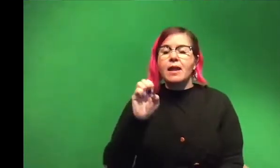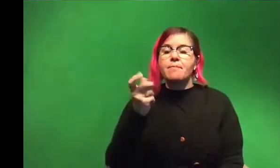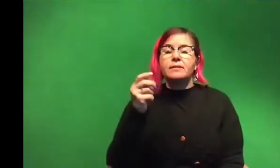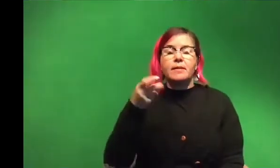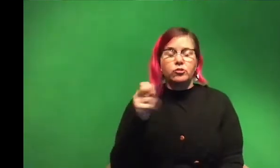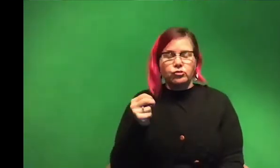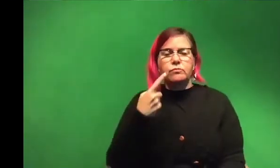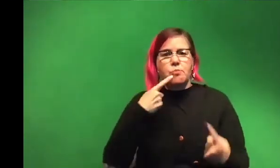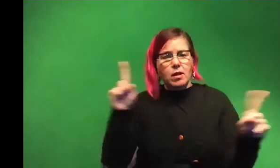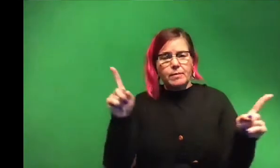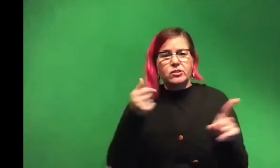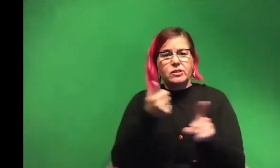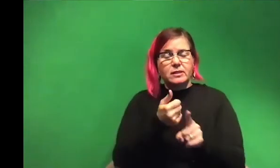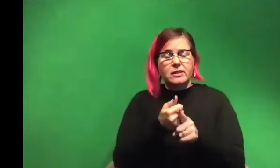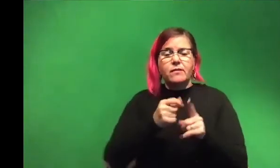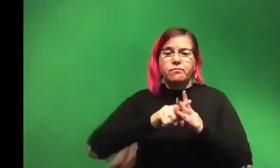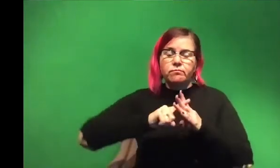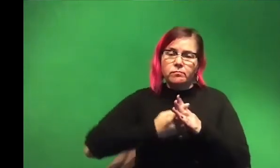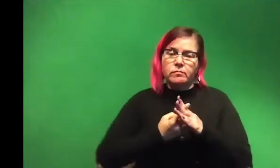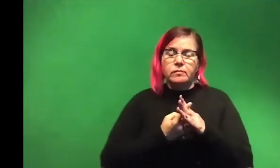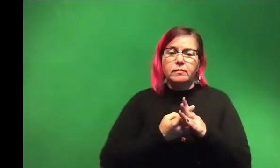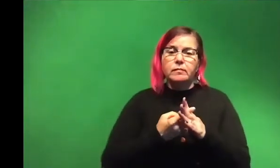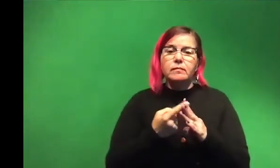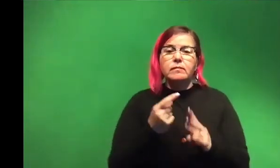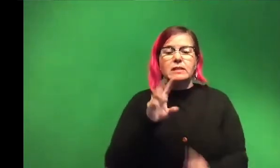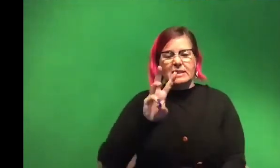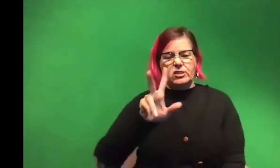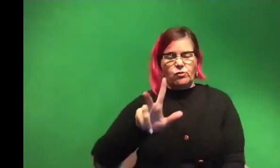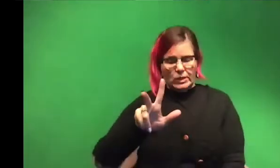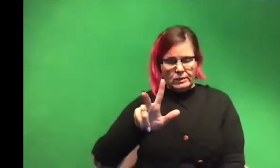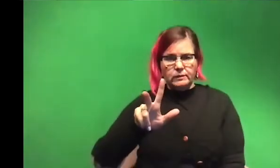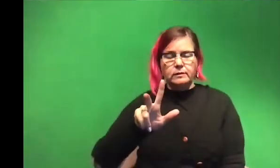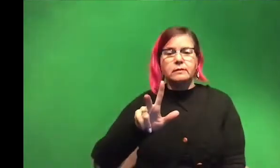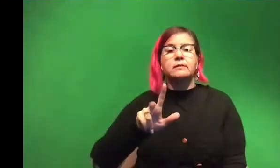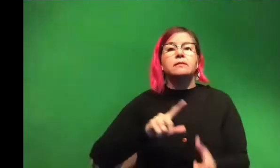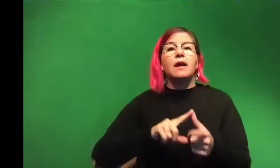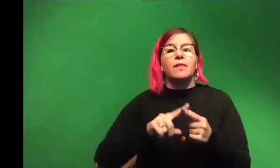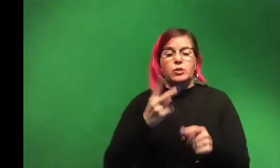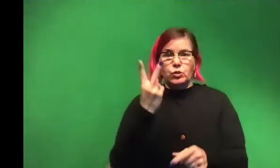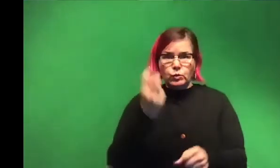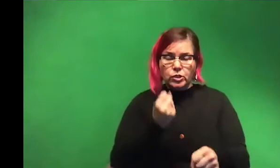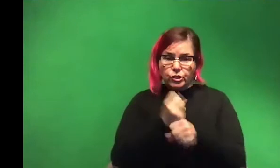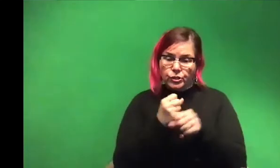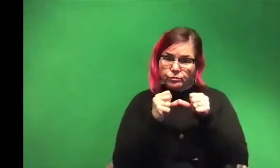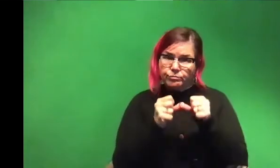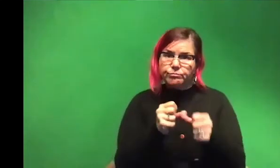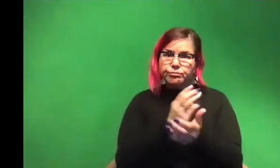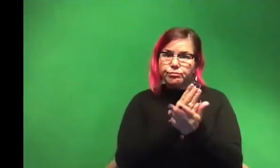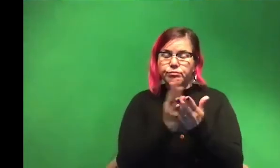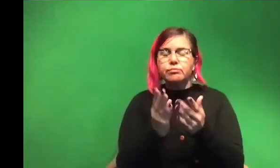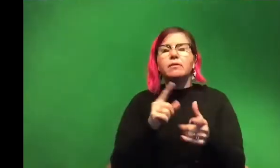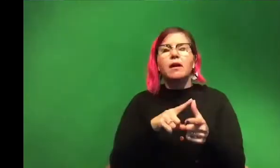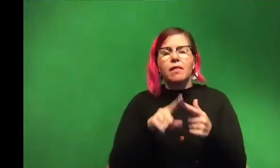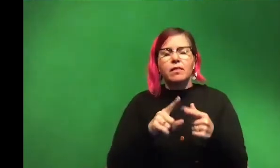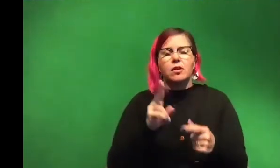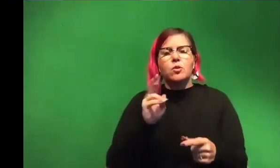Emancipation Proclamation went into effect in 63, and then 2 years passed, and then Union soldiers